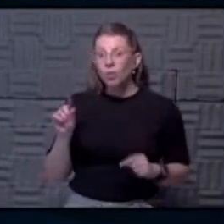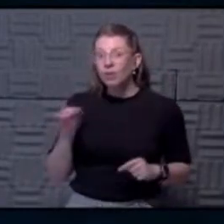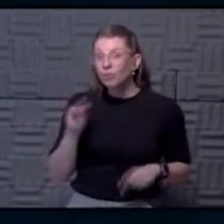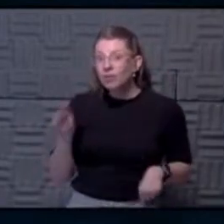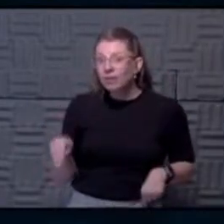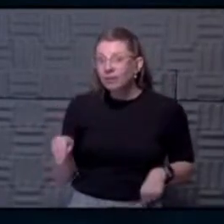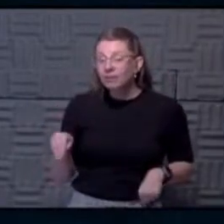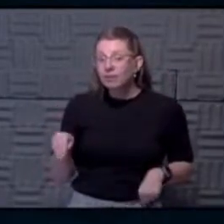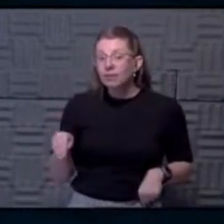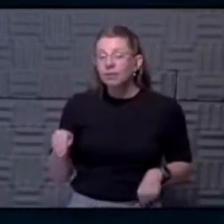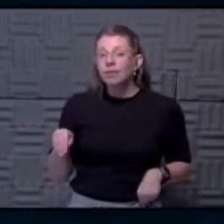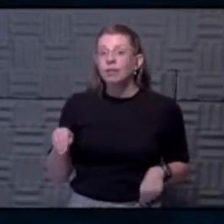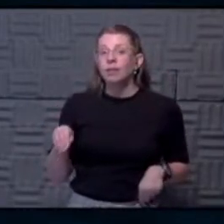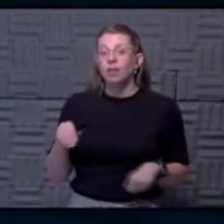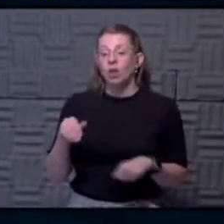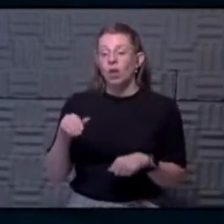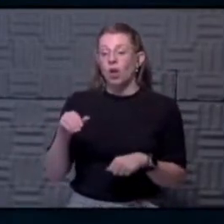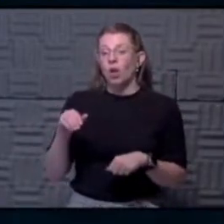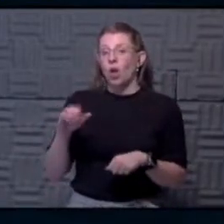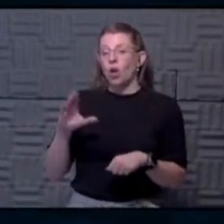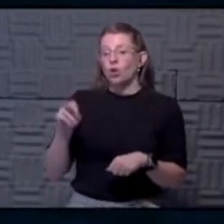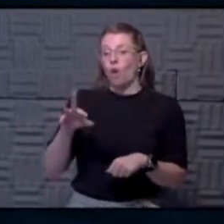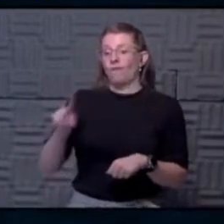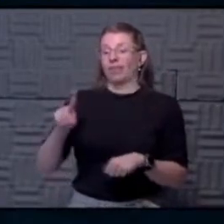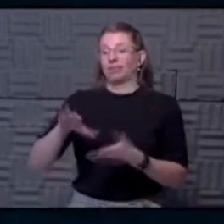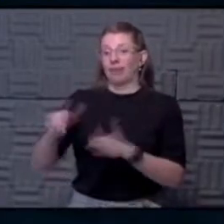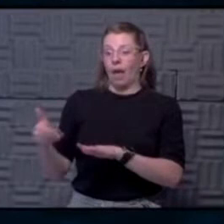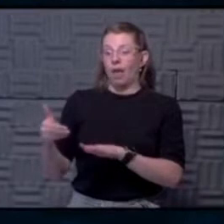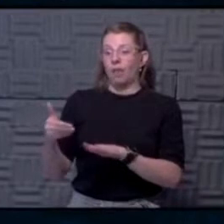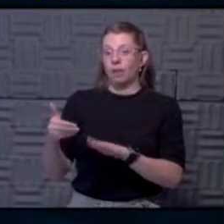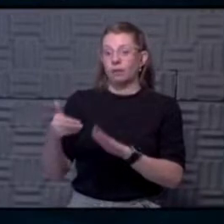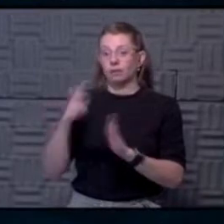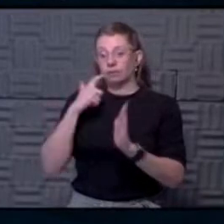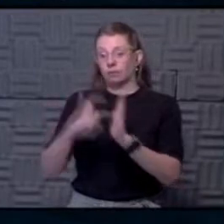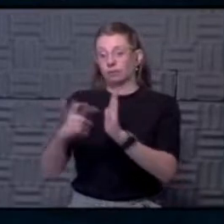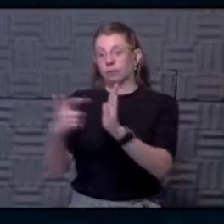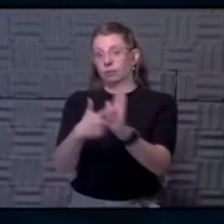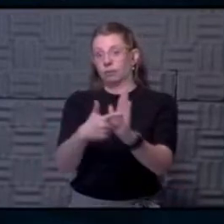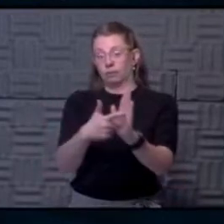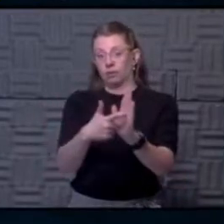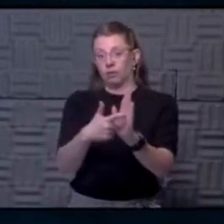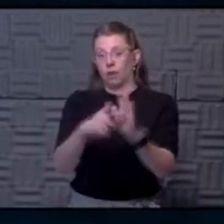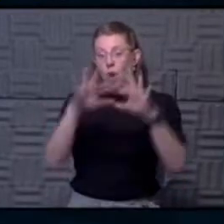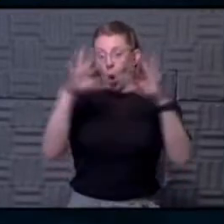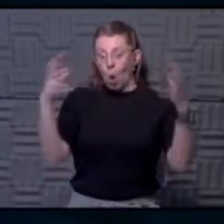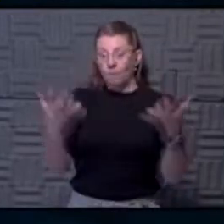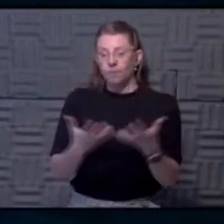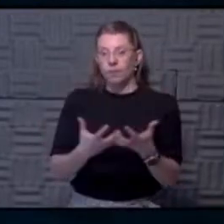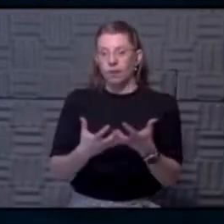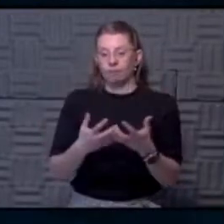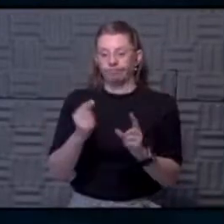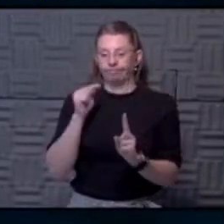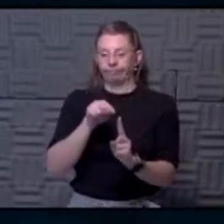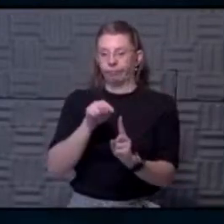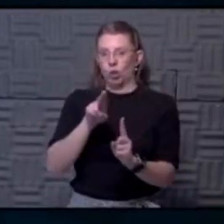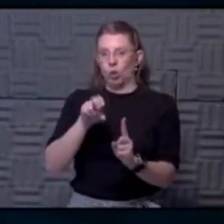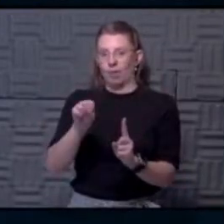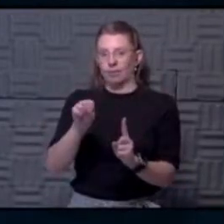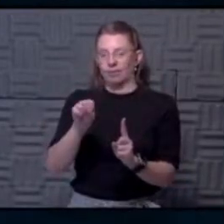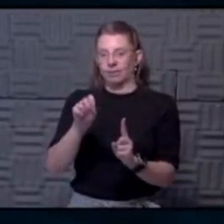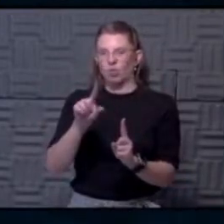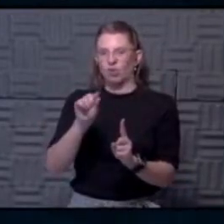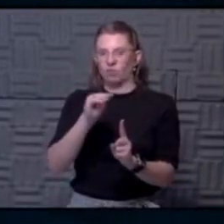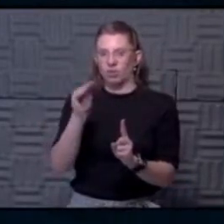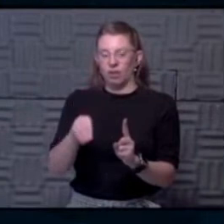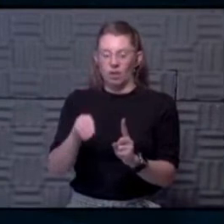20% of the COVID deaths documented across the globe have happened in the United States. Now, part of that is related to